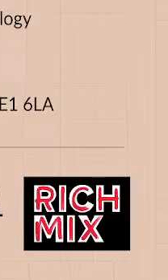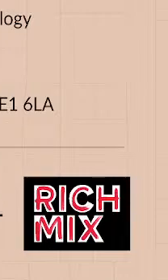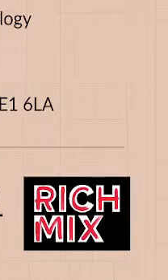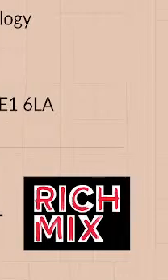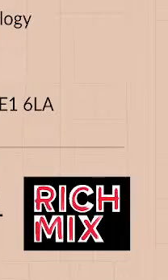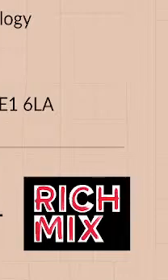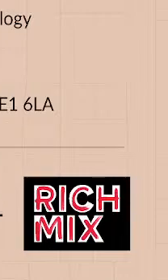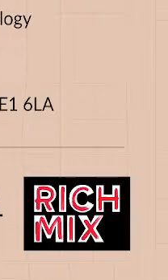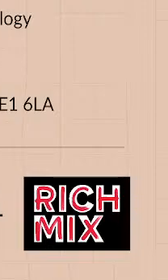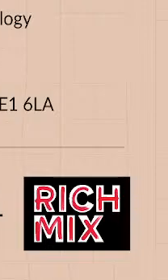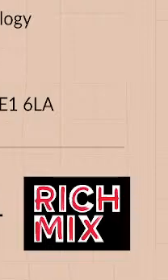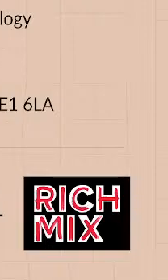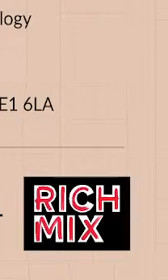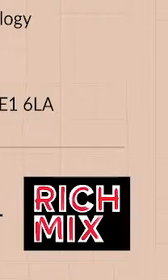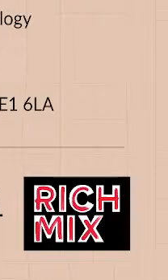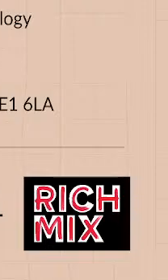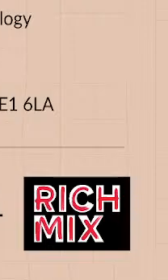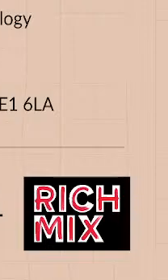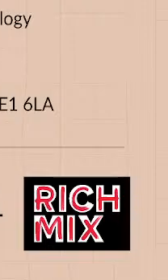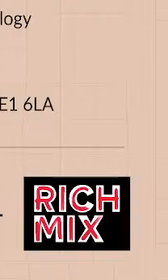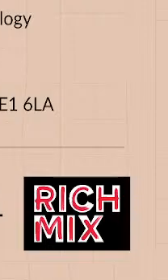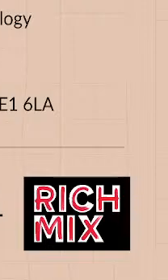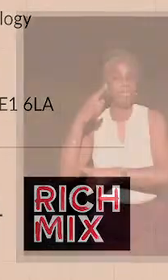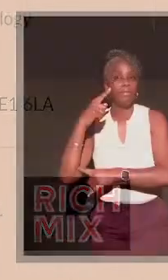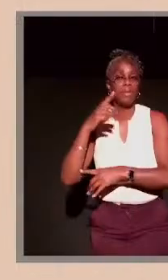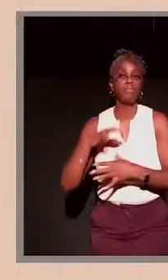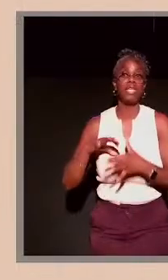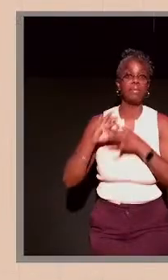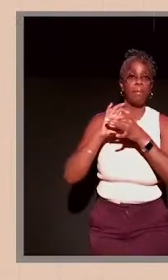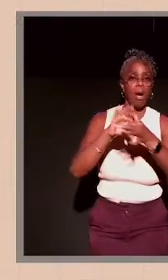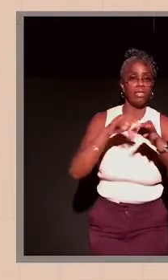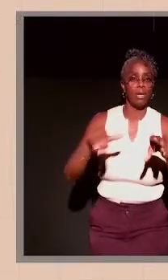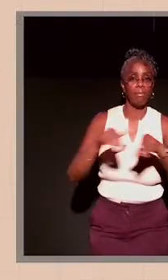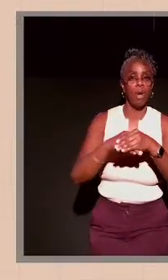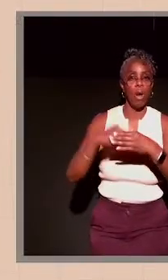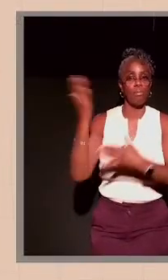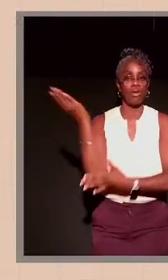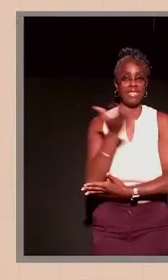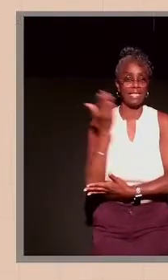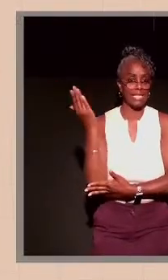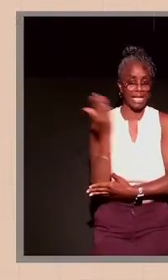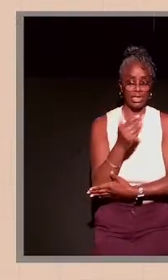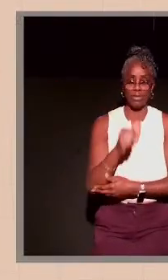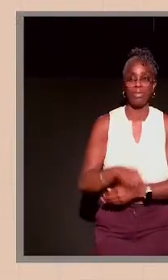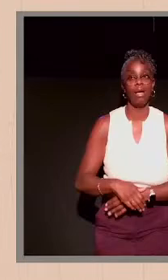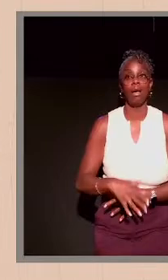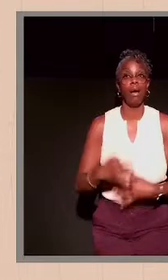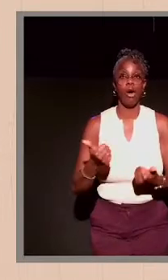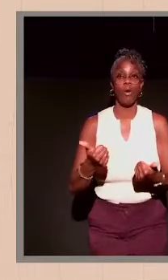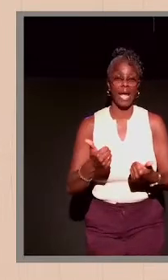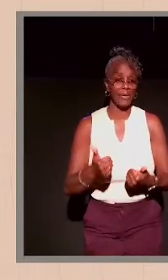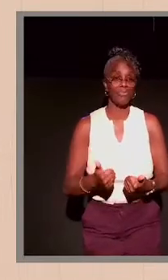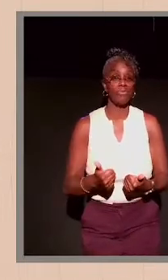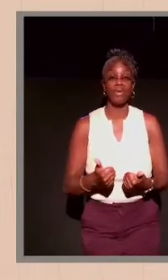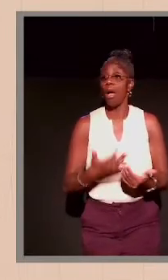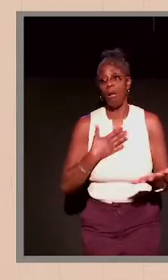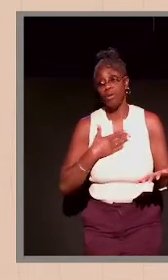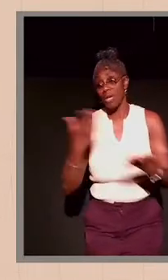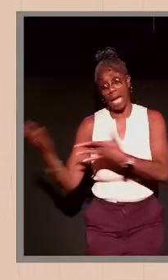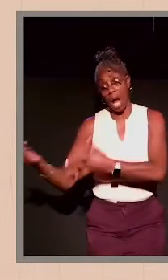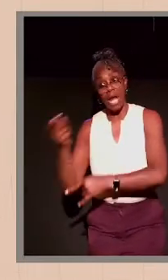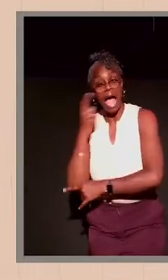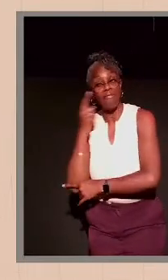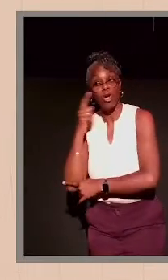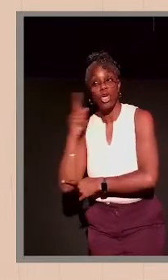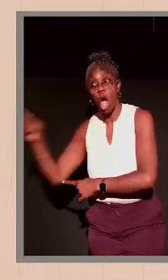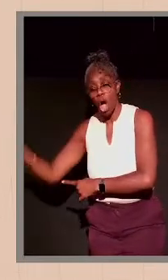Factory. This is a participatory presentation, so don't be afraid to come up and have a go. Rhiannon will